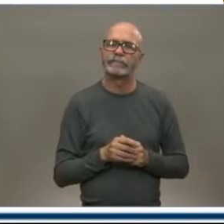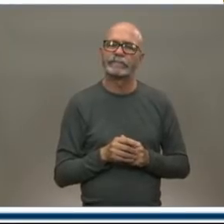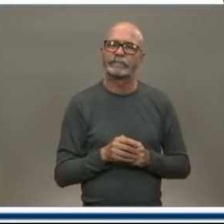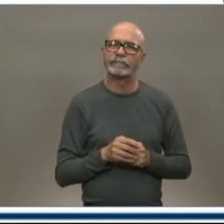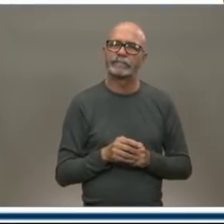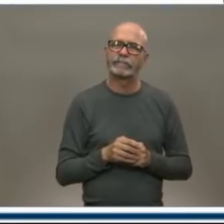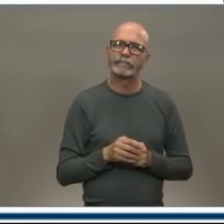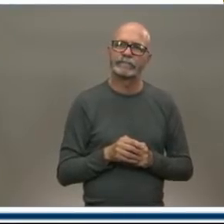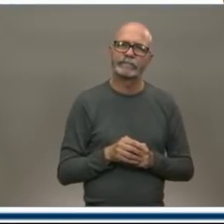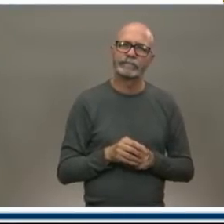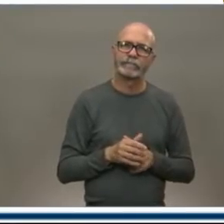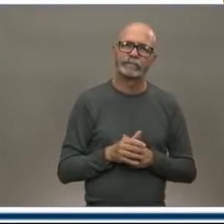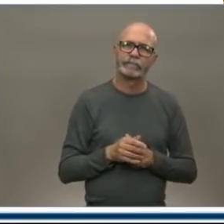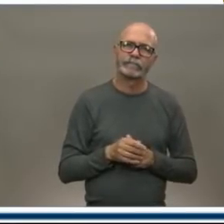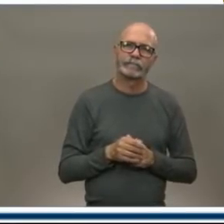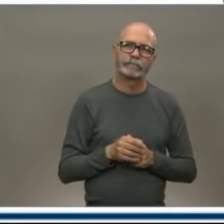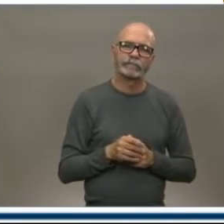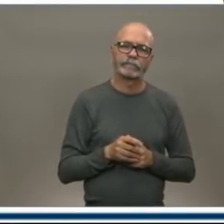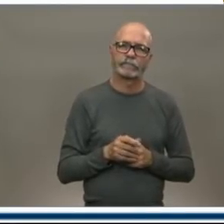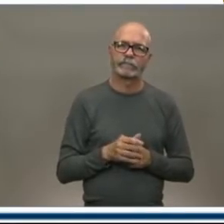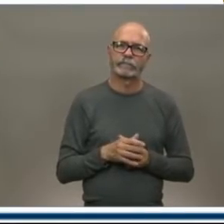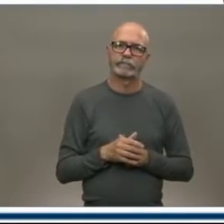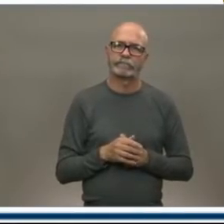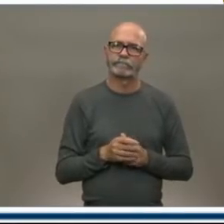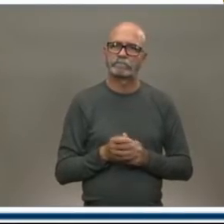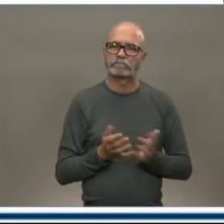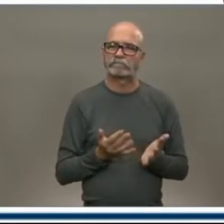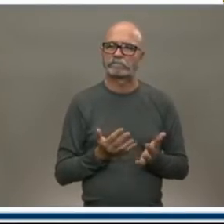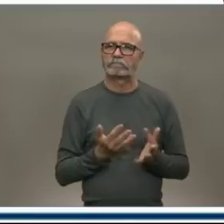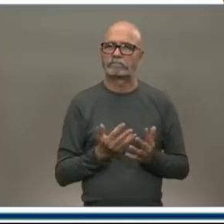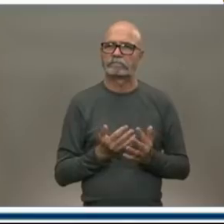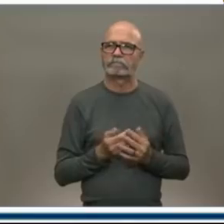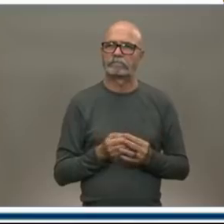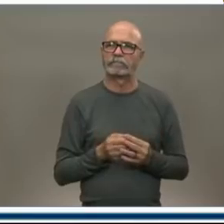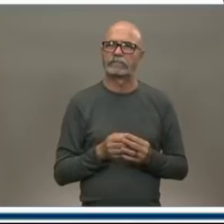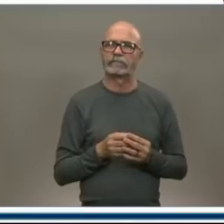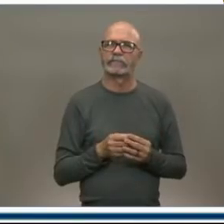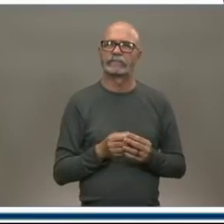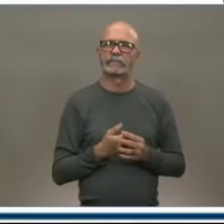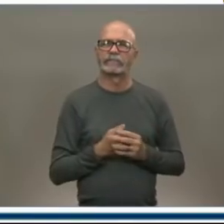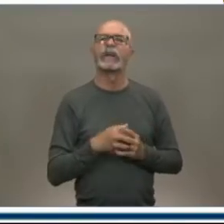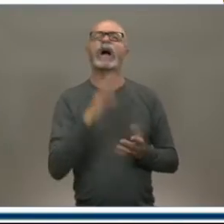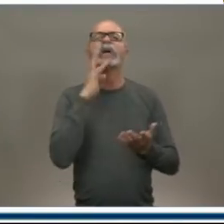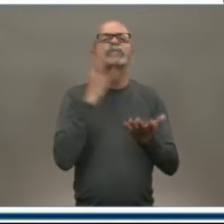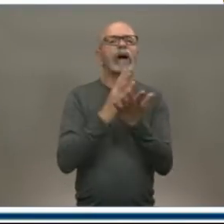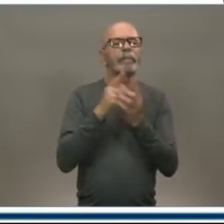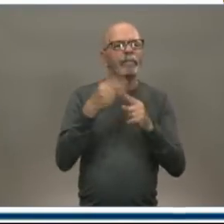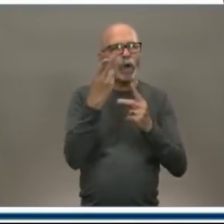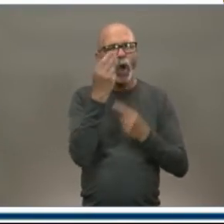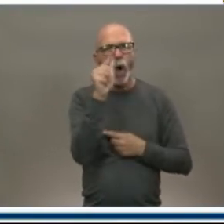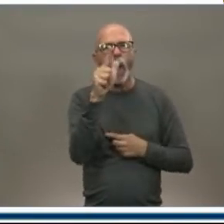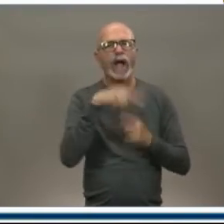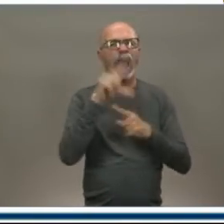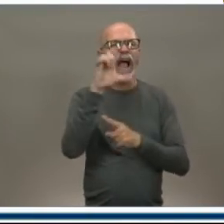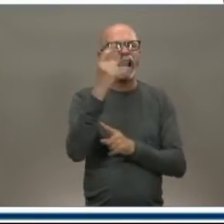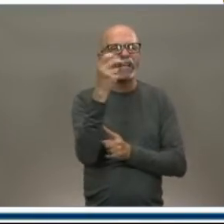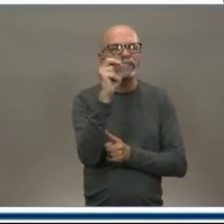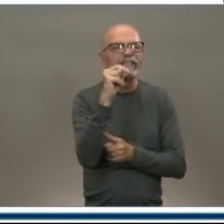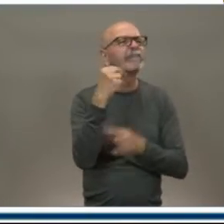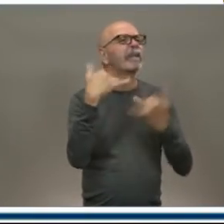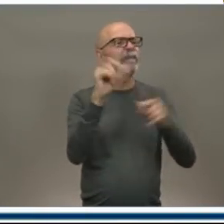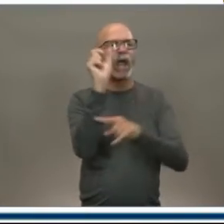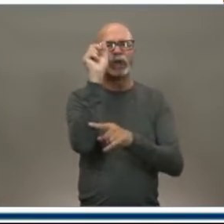like the LWS Hall host dart tournaments and dart leagues. There's a social media post and an email going